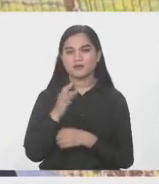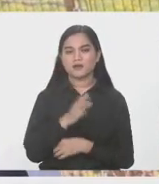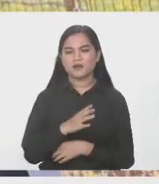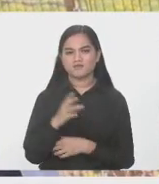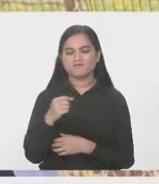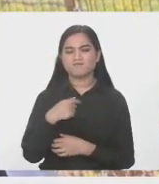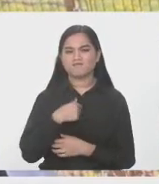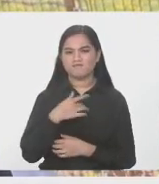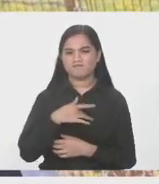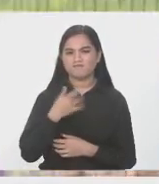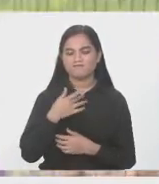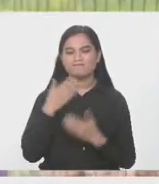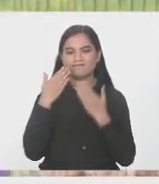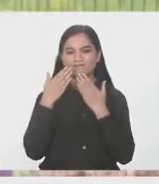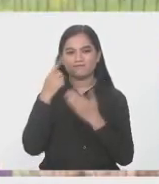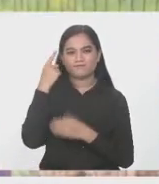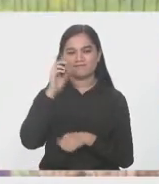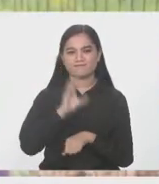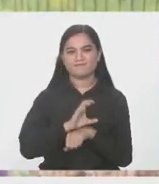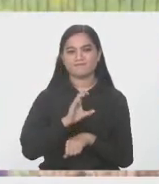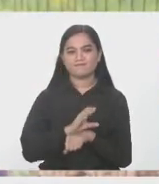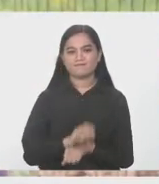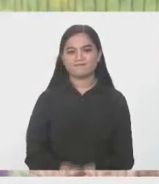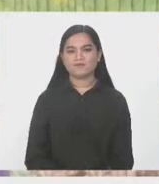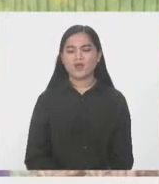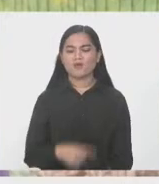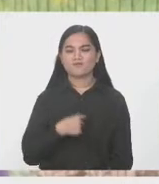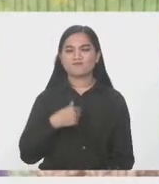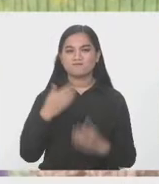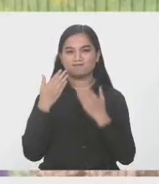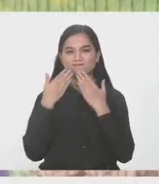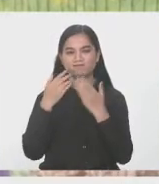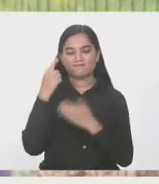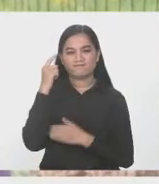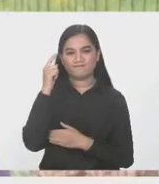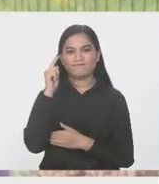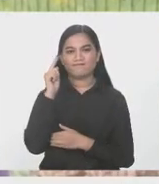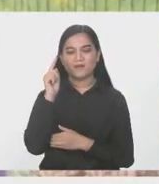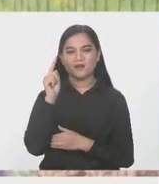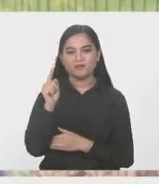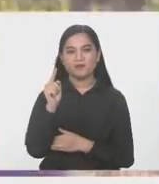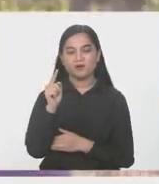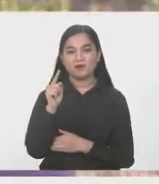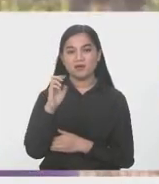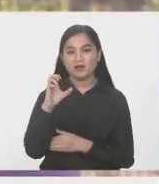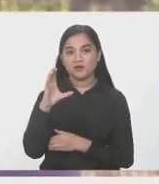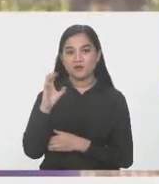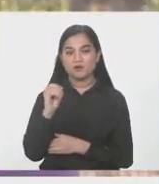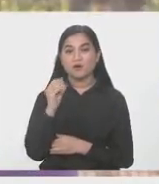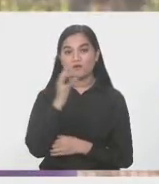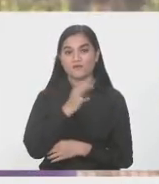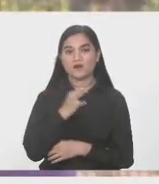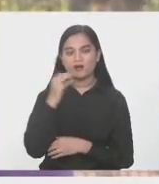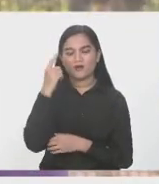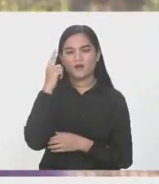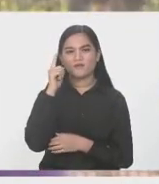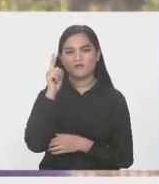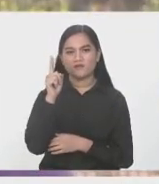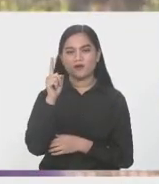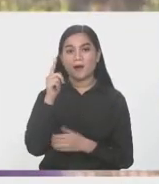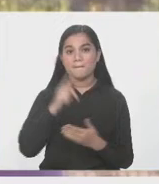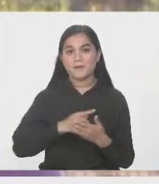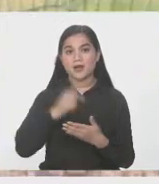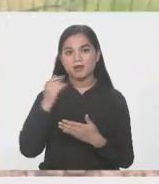so grateful for the church. I am thankful and grateful for the EcoFarm and the church for the way they changed